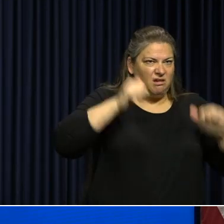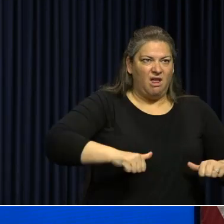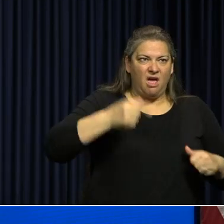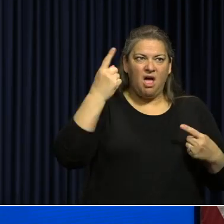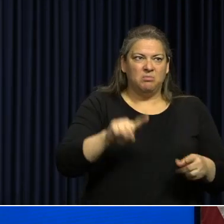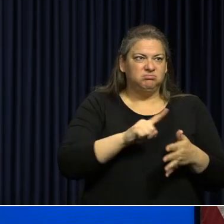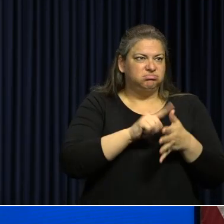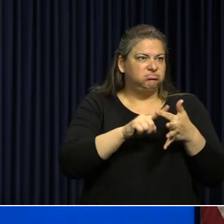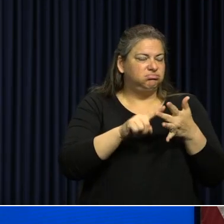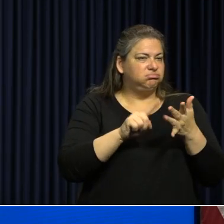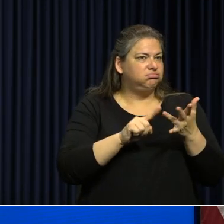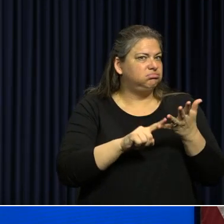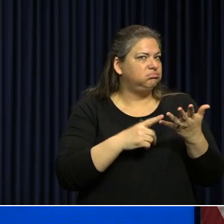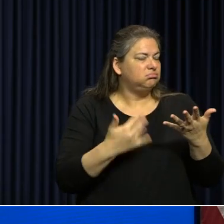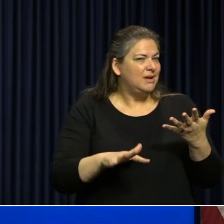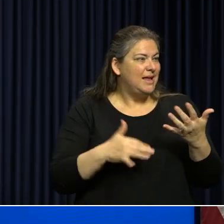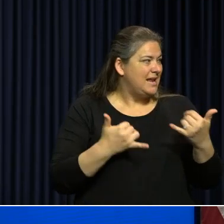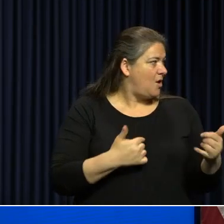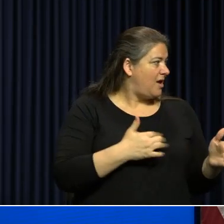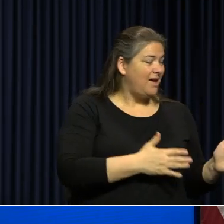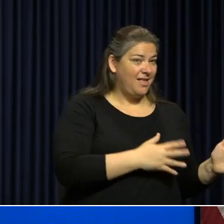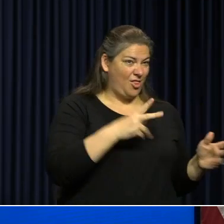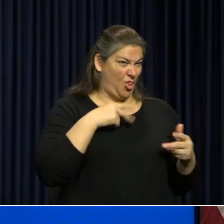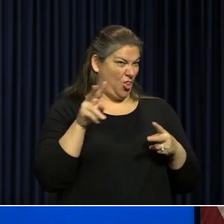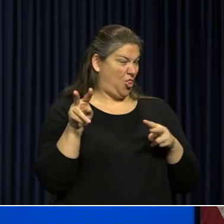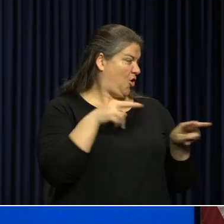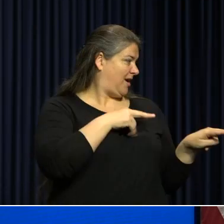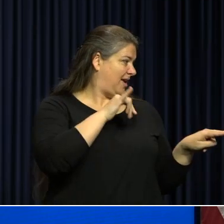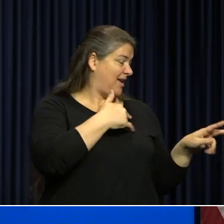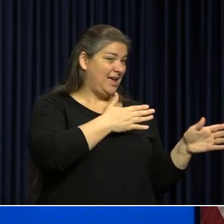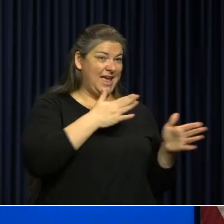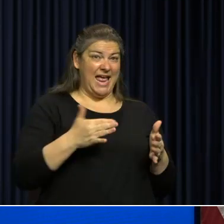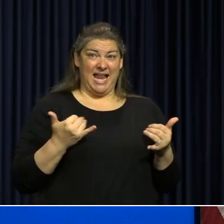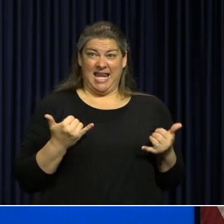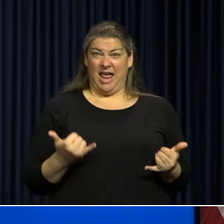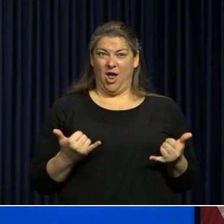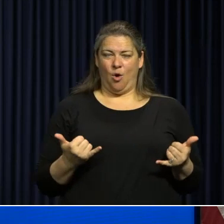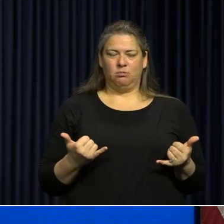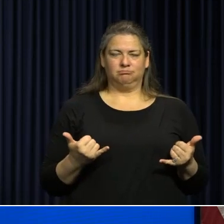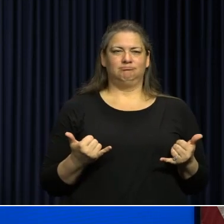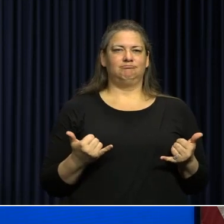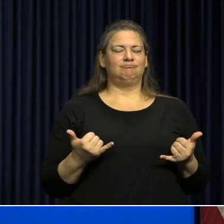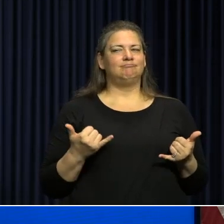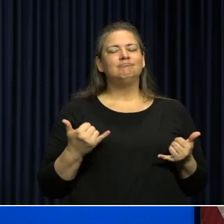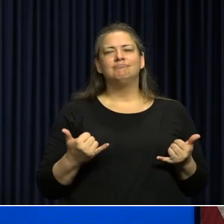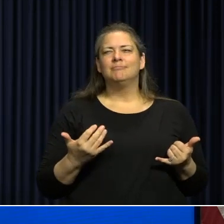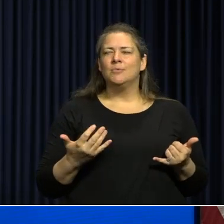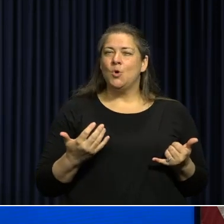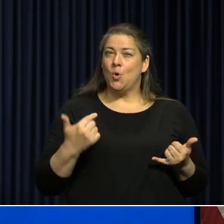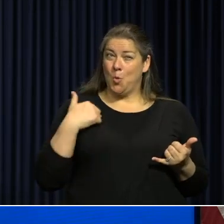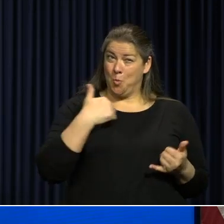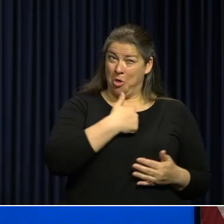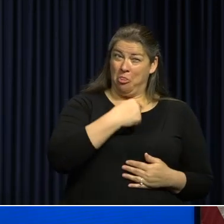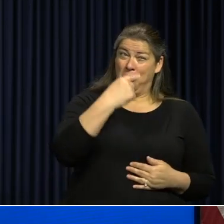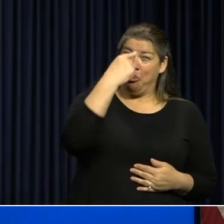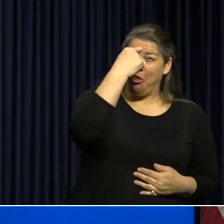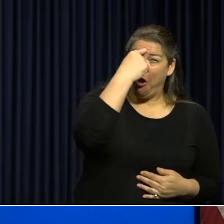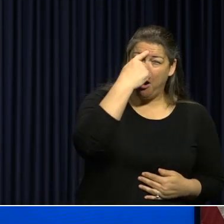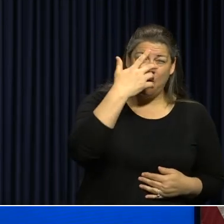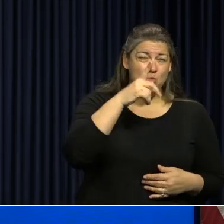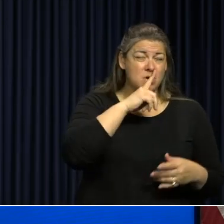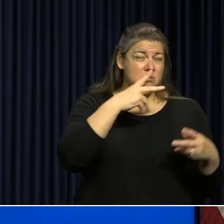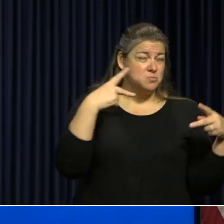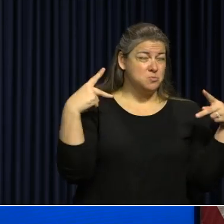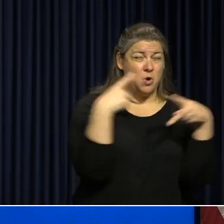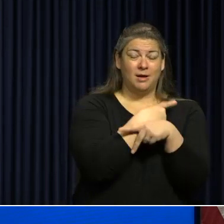have. And where we are today makes me hopeful that at a date and time where we probably thought we would see our worst, while we are